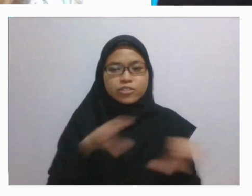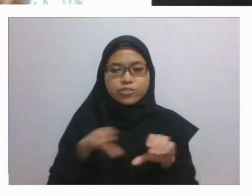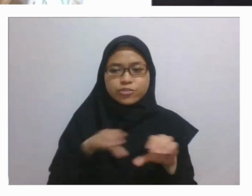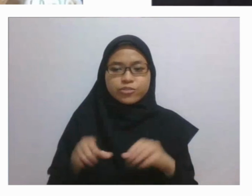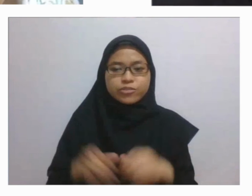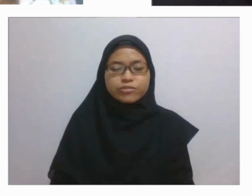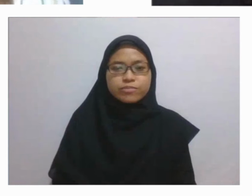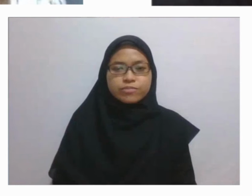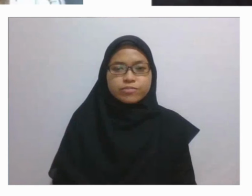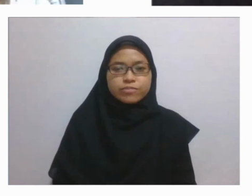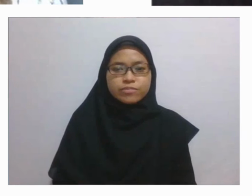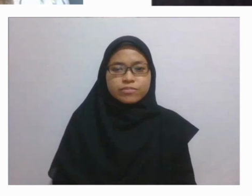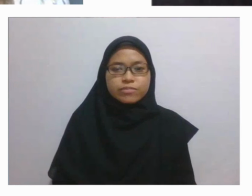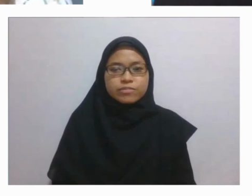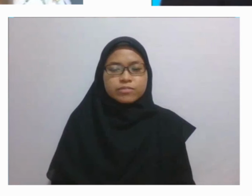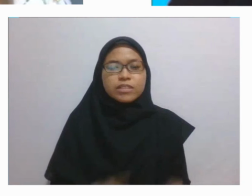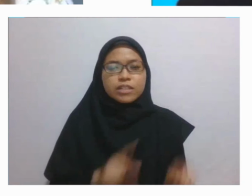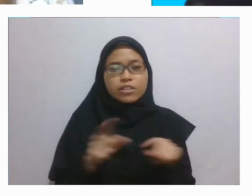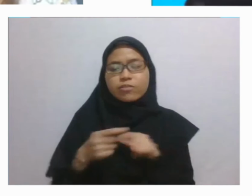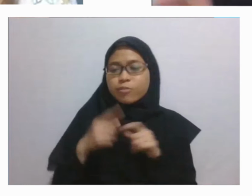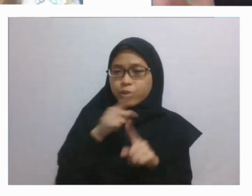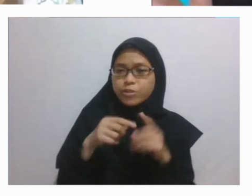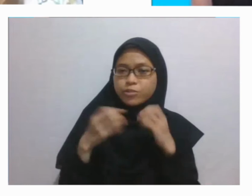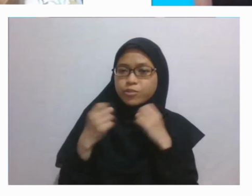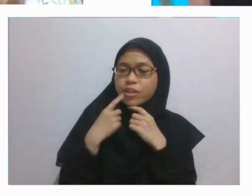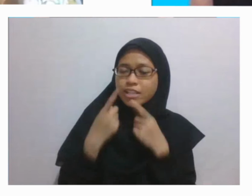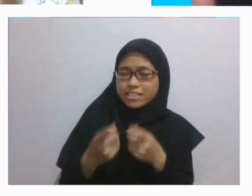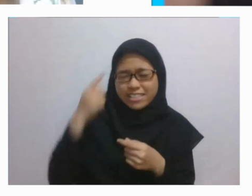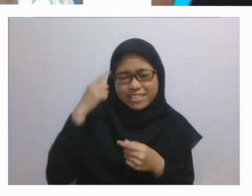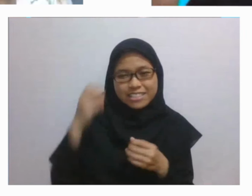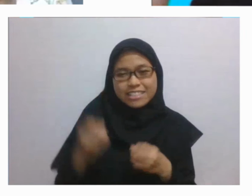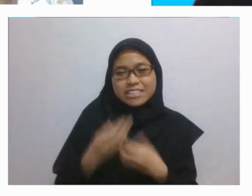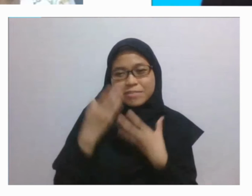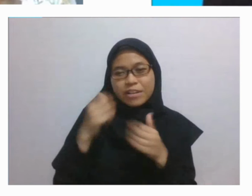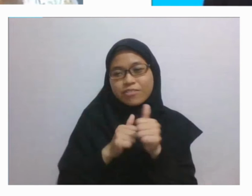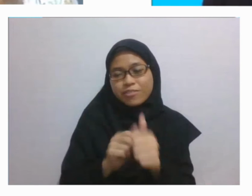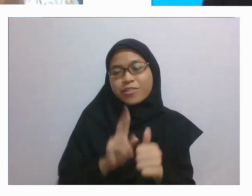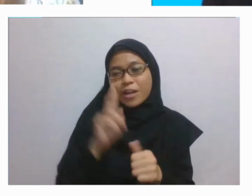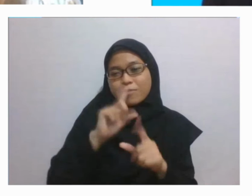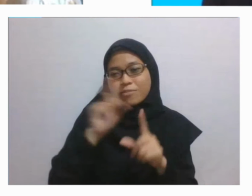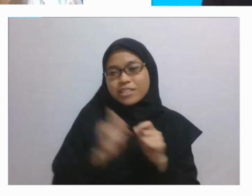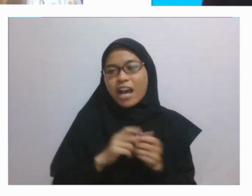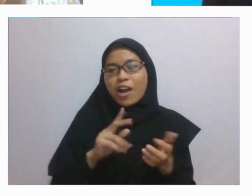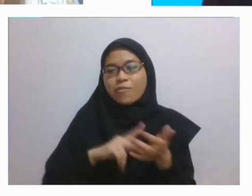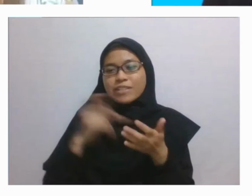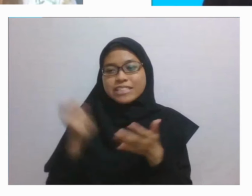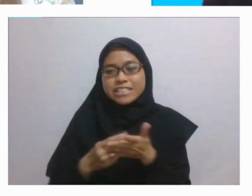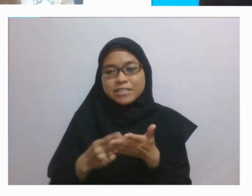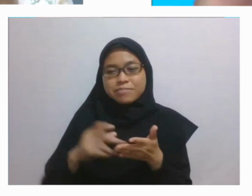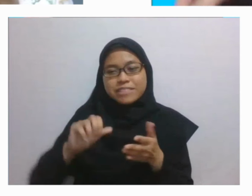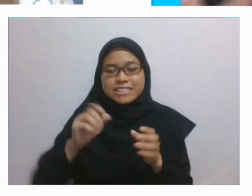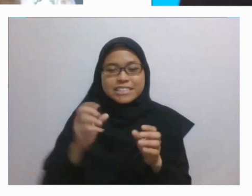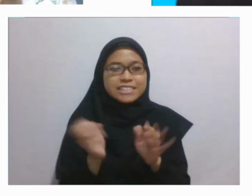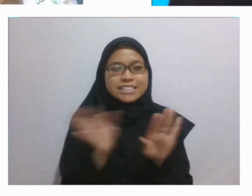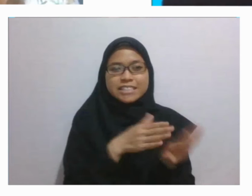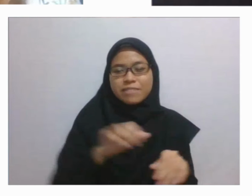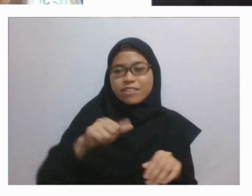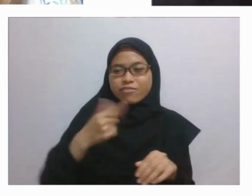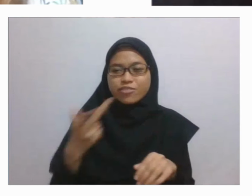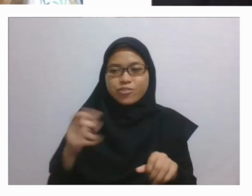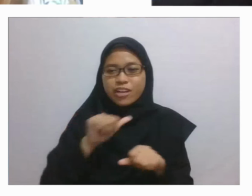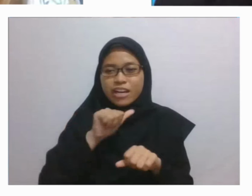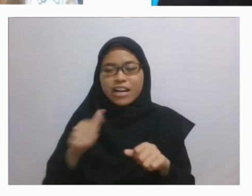Yes, and actually while you're answering, I think it inspired a follow-on question, which I'll skip a few of the other ones just to ask this one, because I think it's sort of building